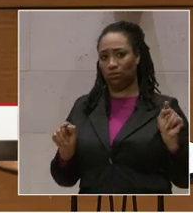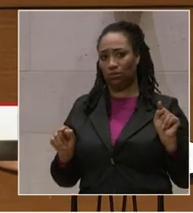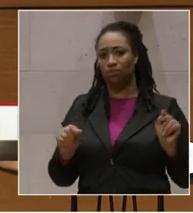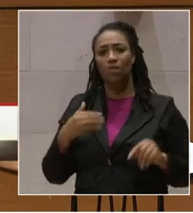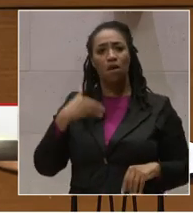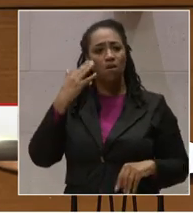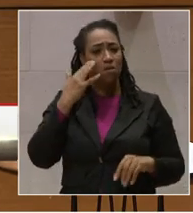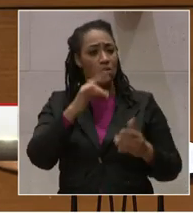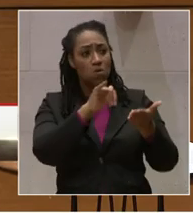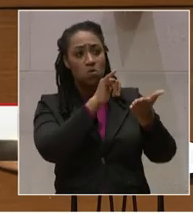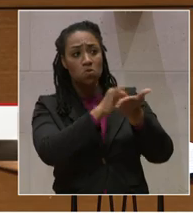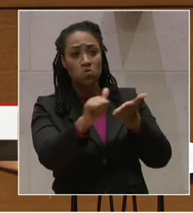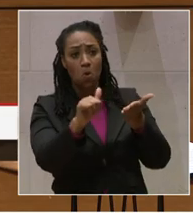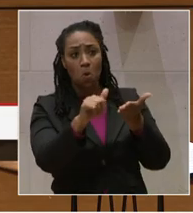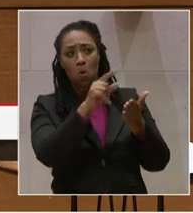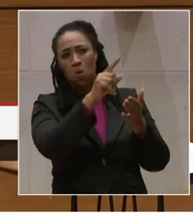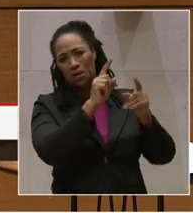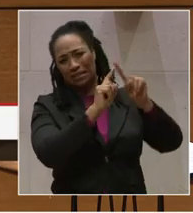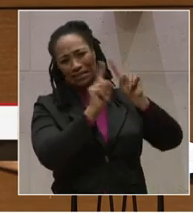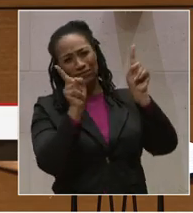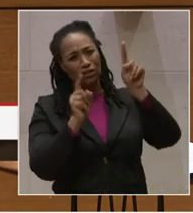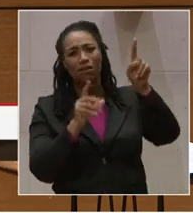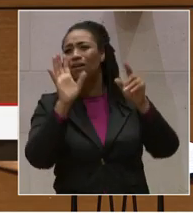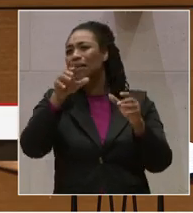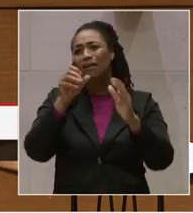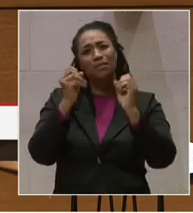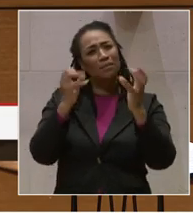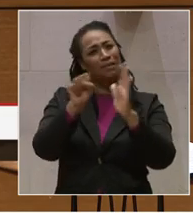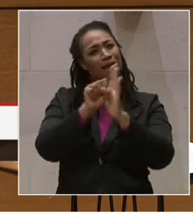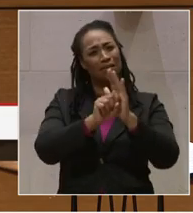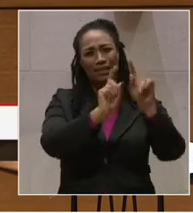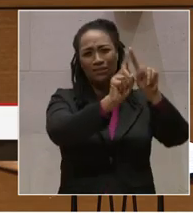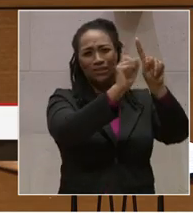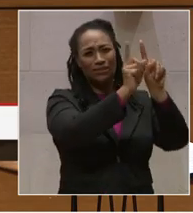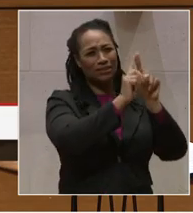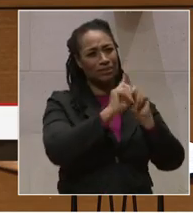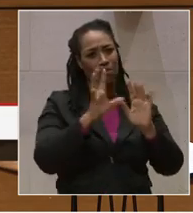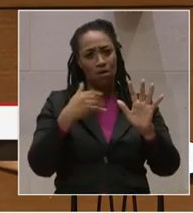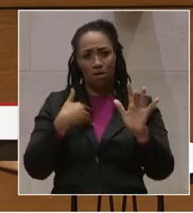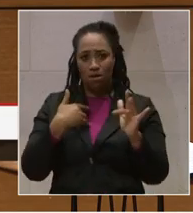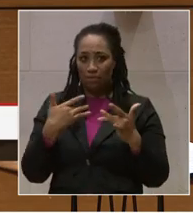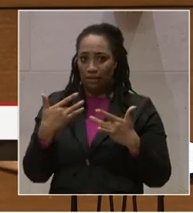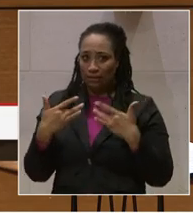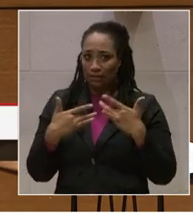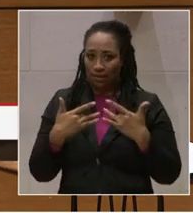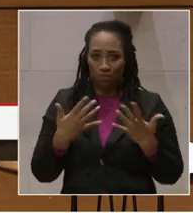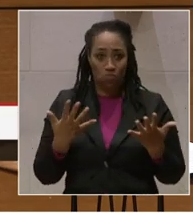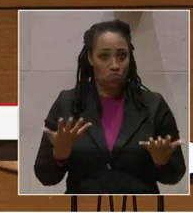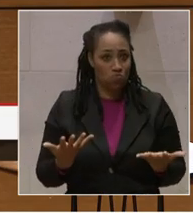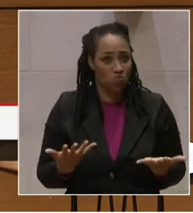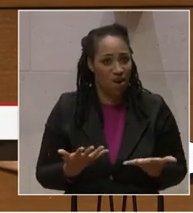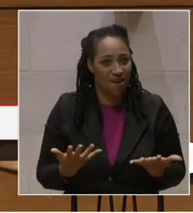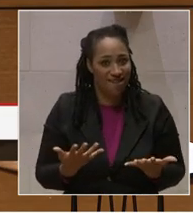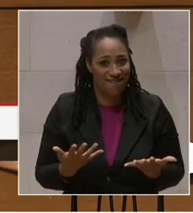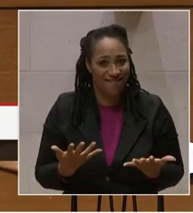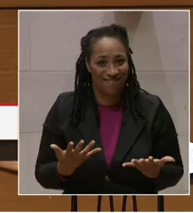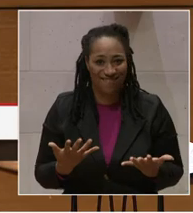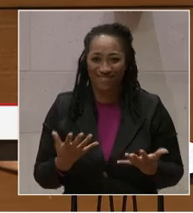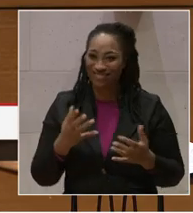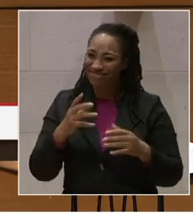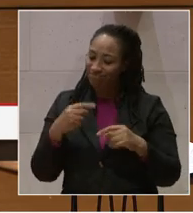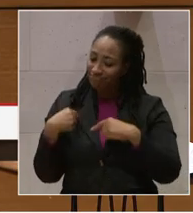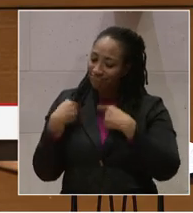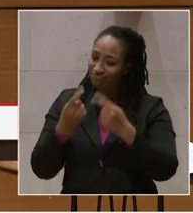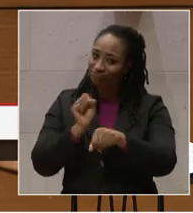what I'm excited about. I've been in the housing business for a long time. I've never